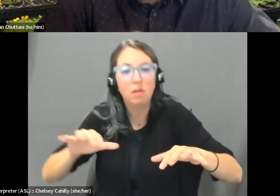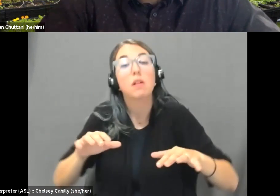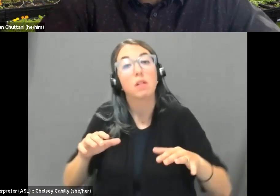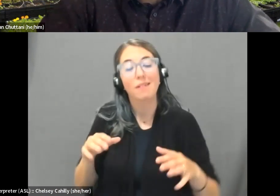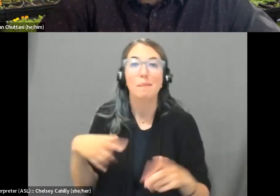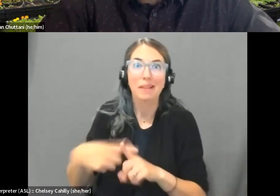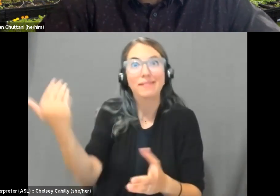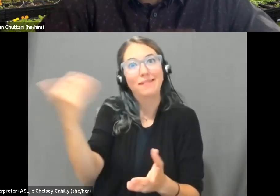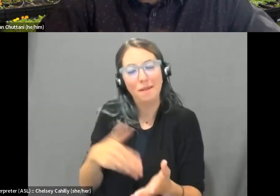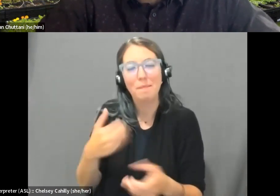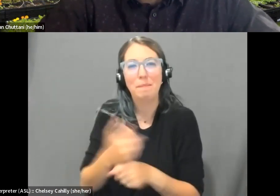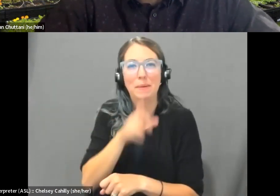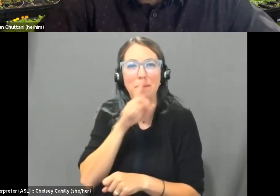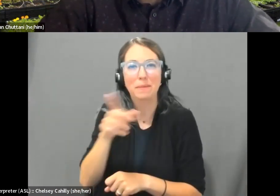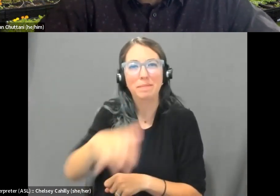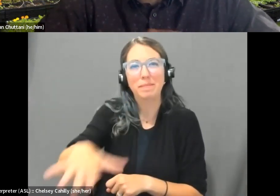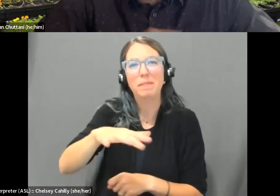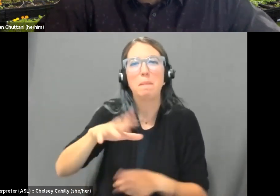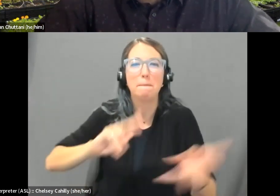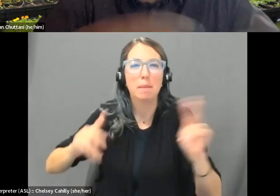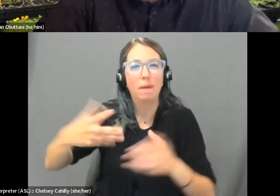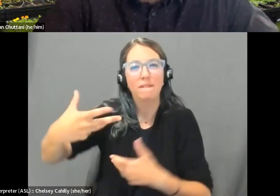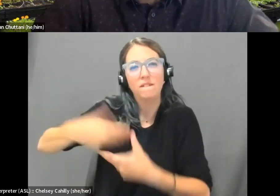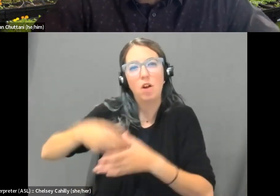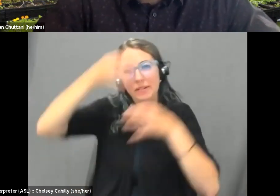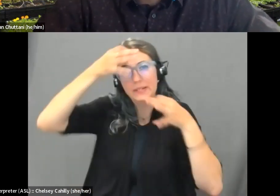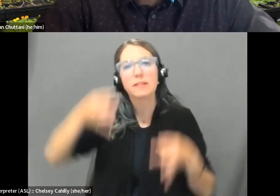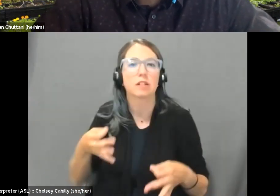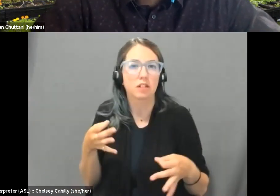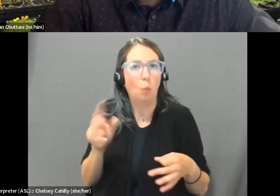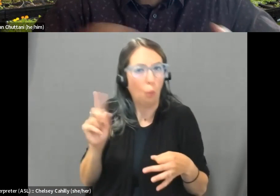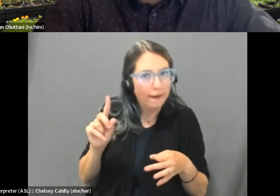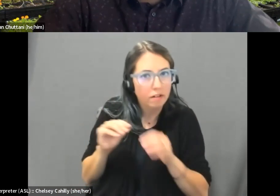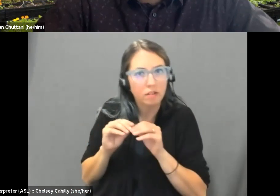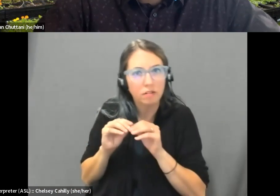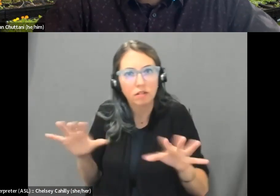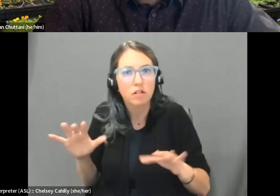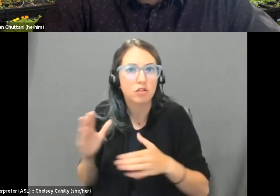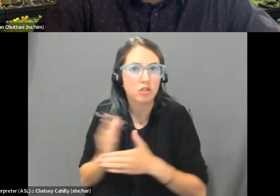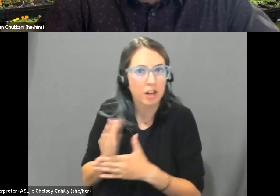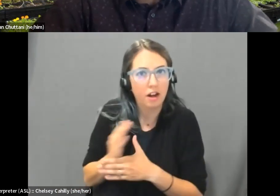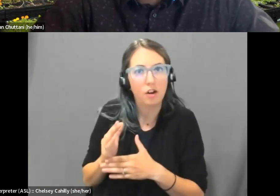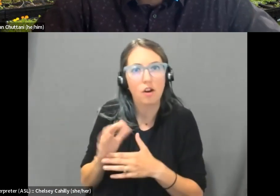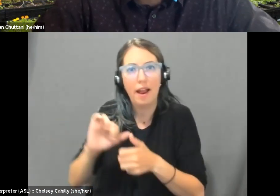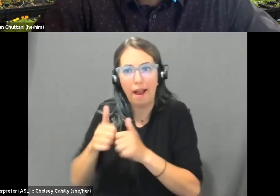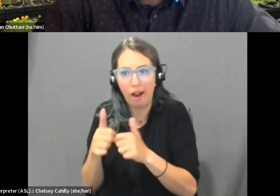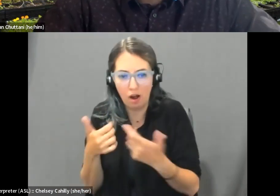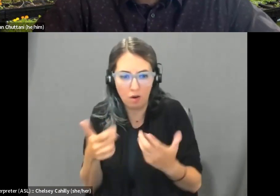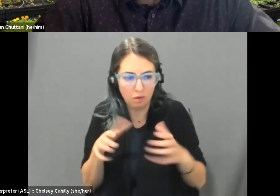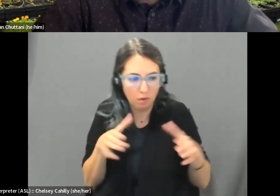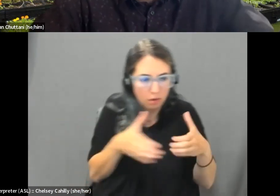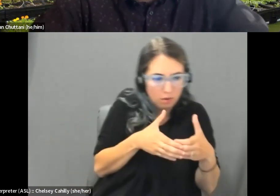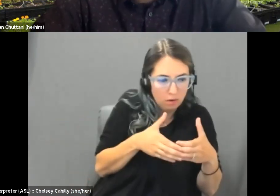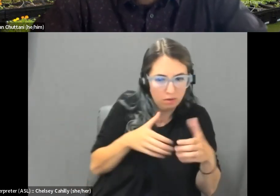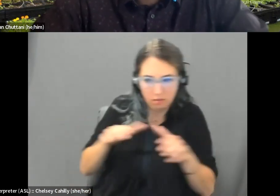with the decision to share data in specific ways, to aggregate or to disaggregate in